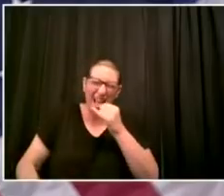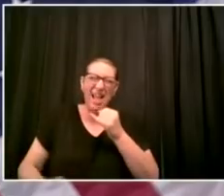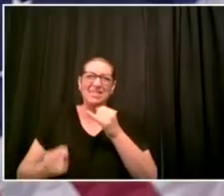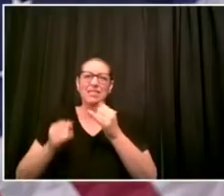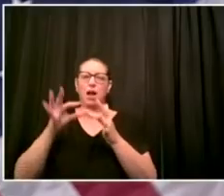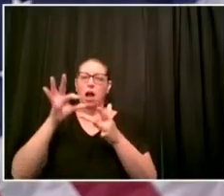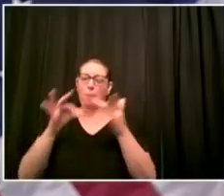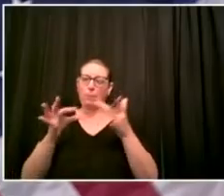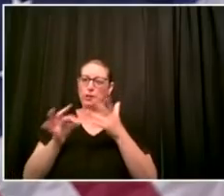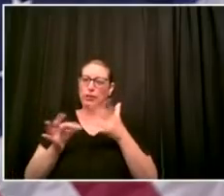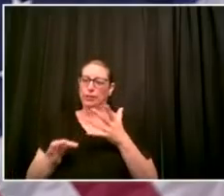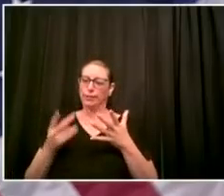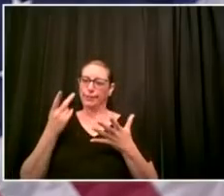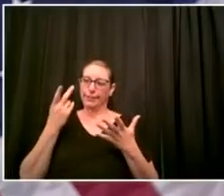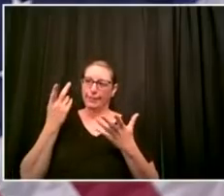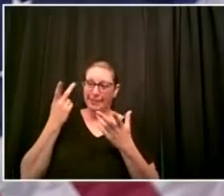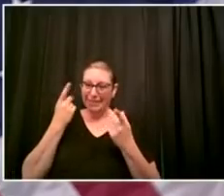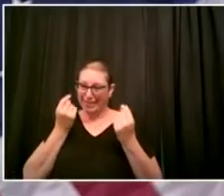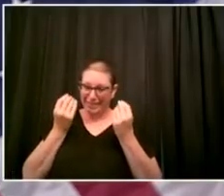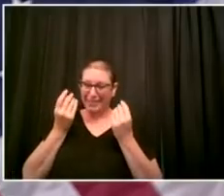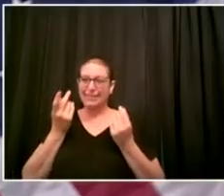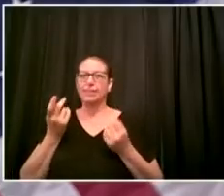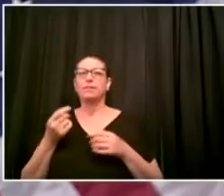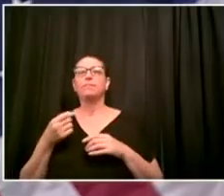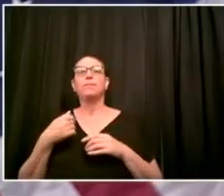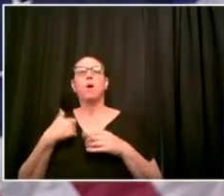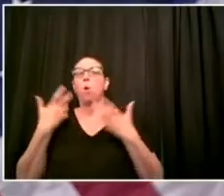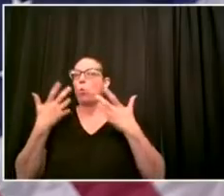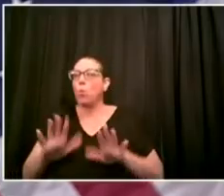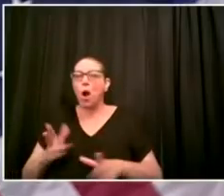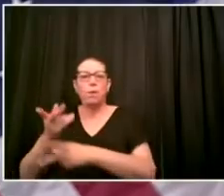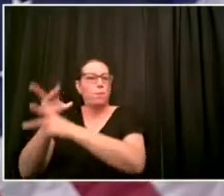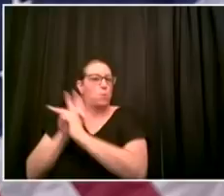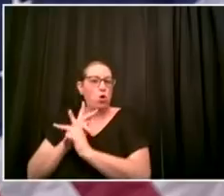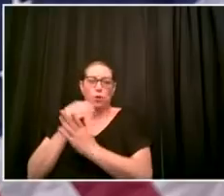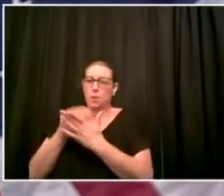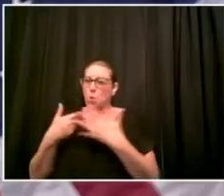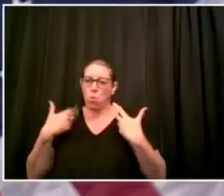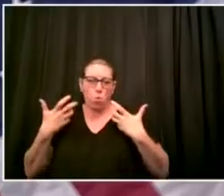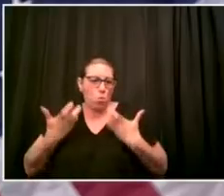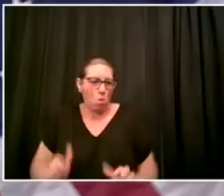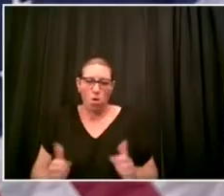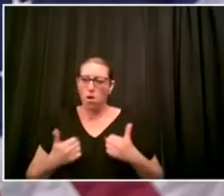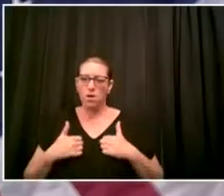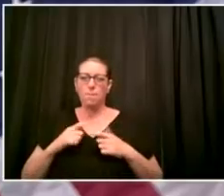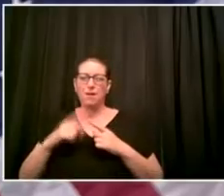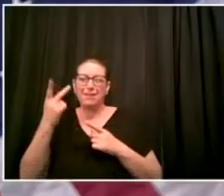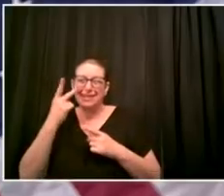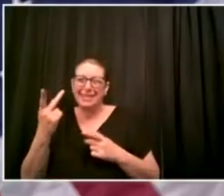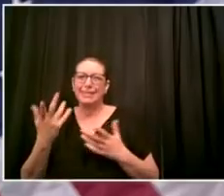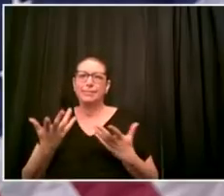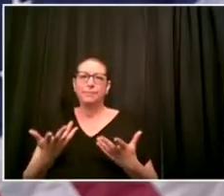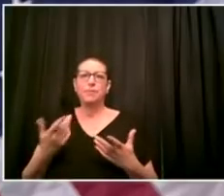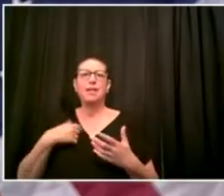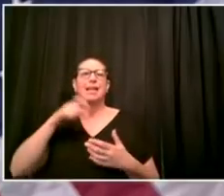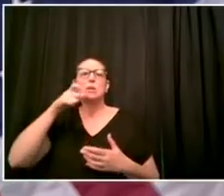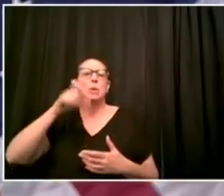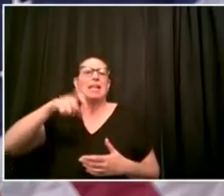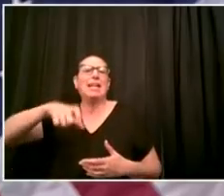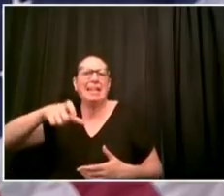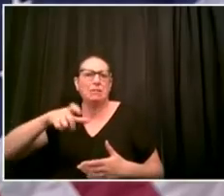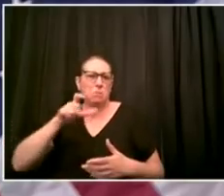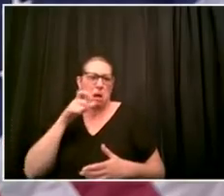Gloria. We have dealt with an international crisis, an international pandemic that